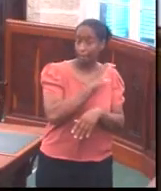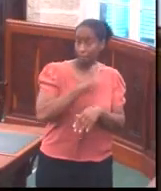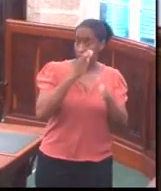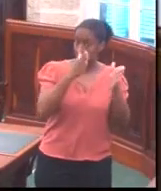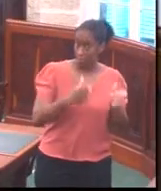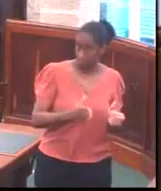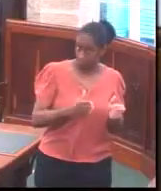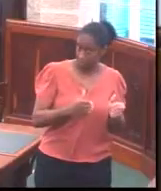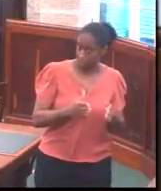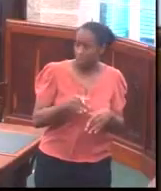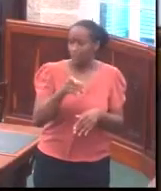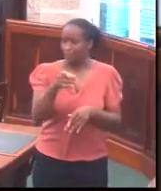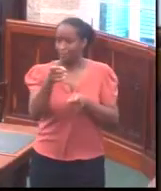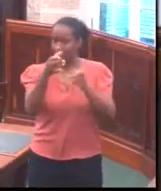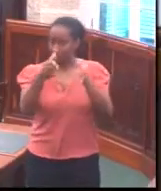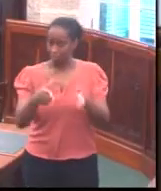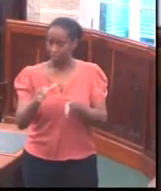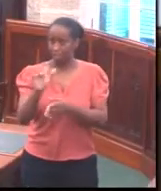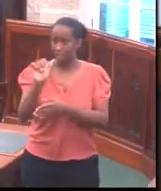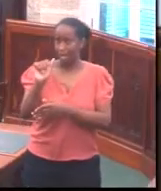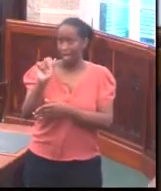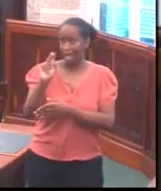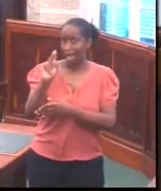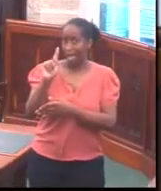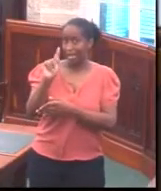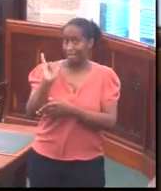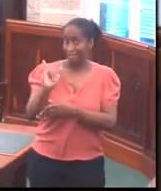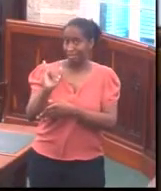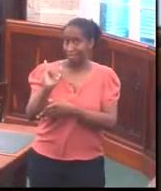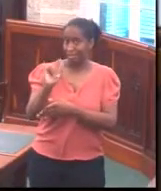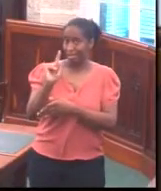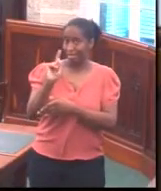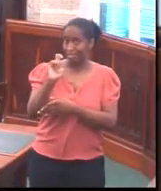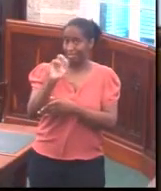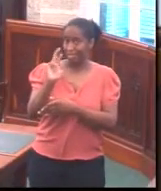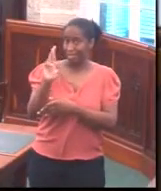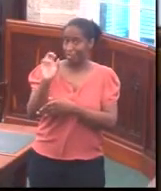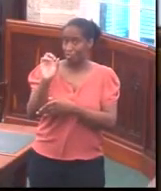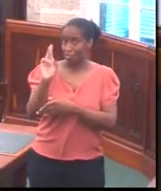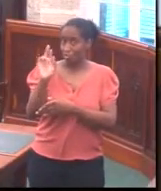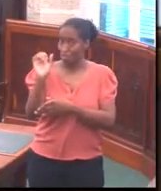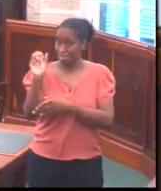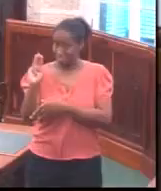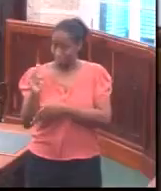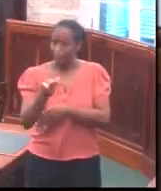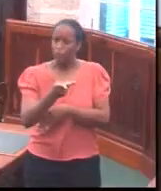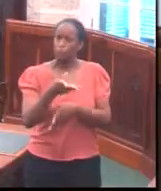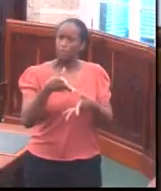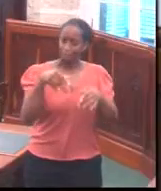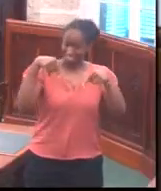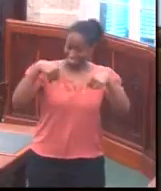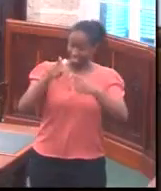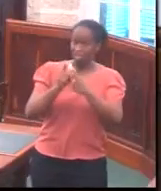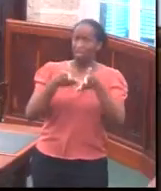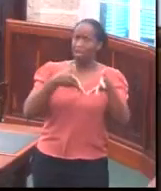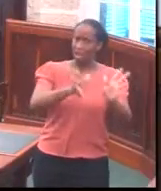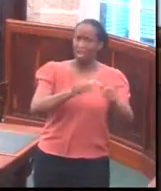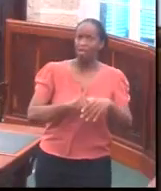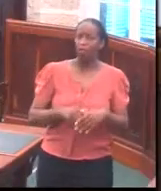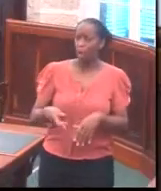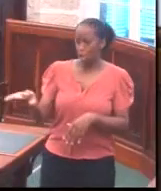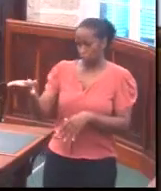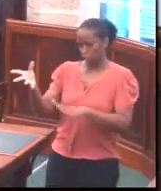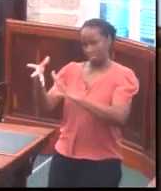for Anti-Terrorism. They were allowed to do it under this legislation. In embarrassment, they embarrassed the whole